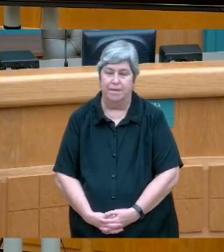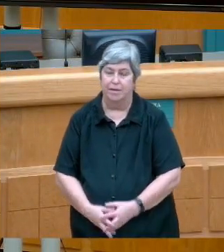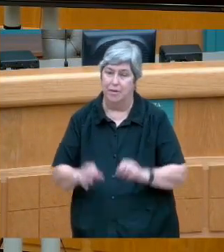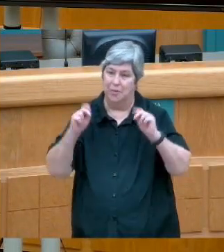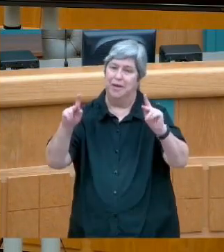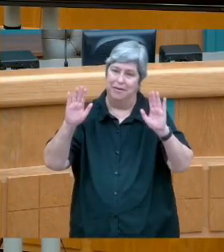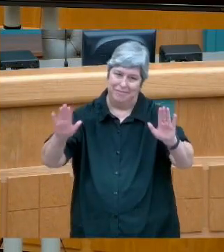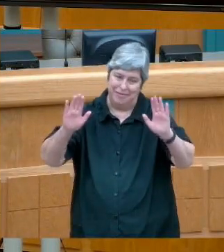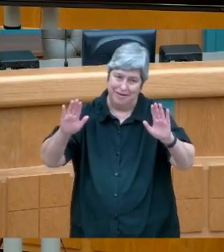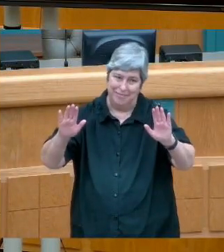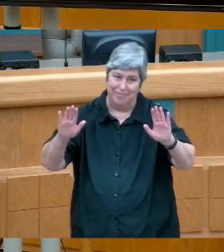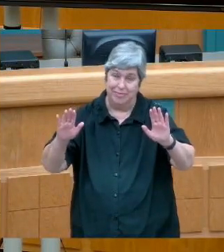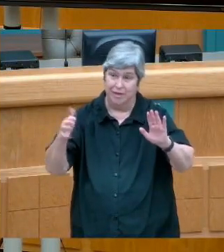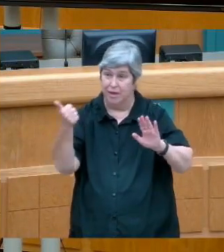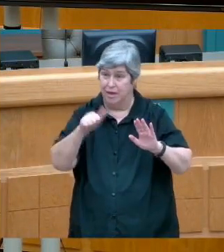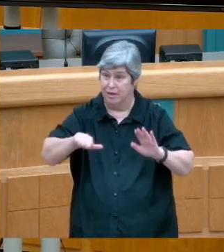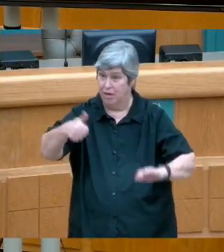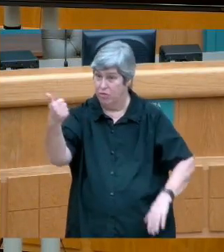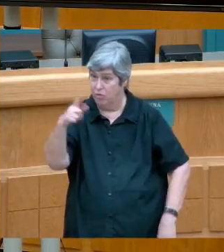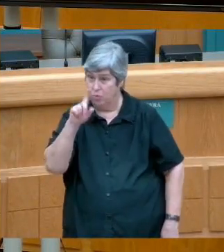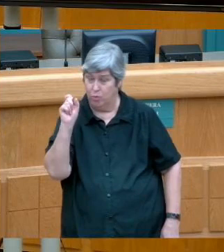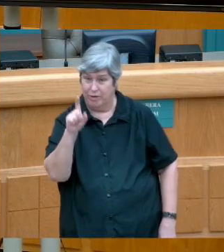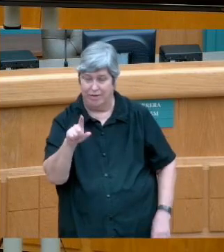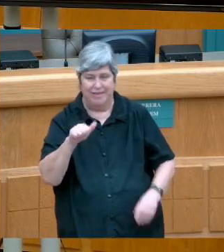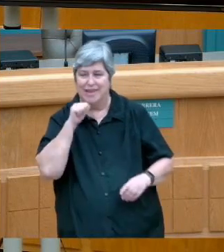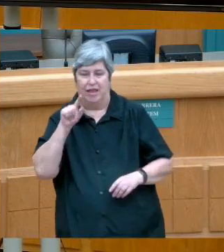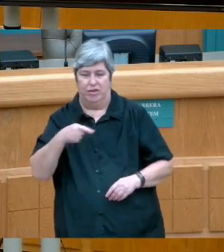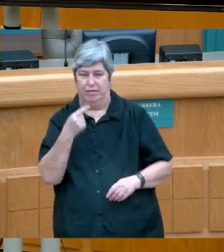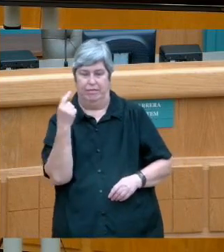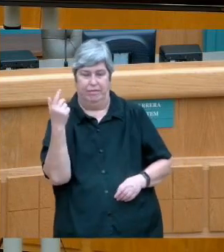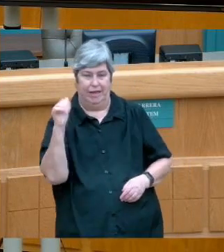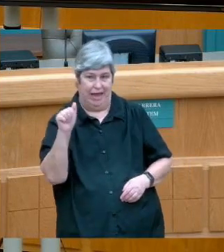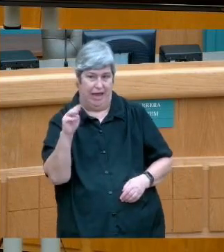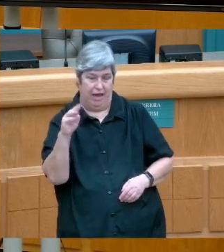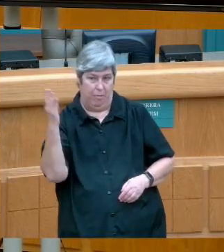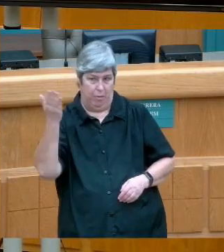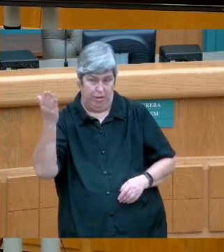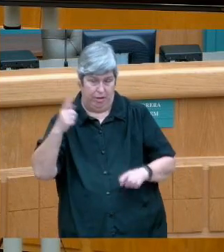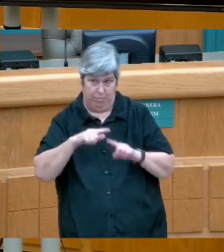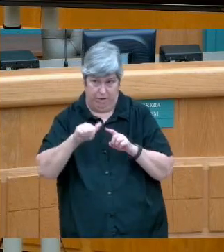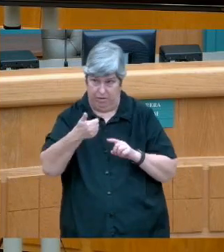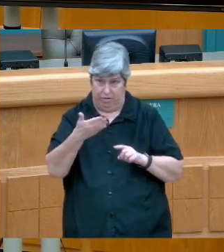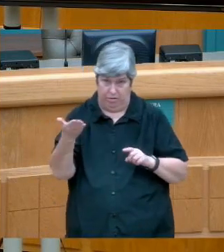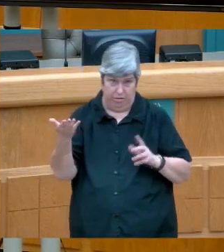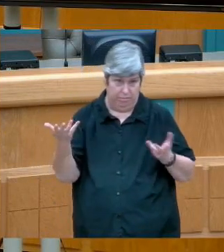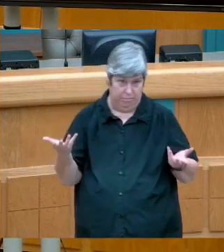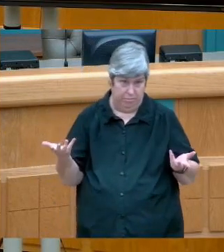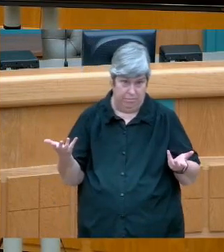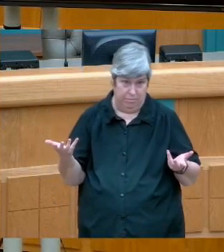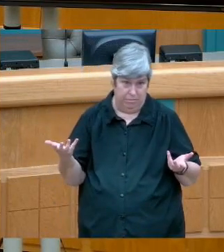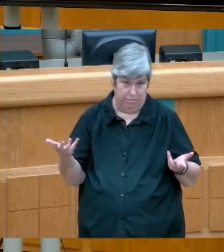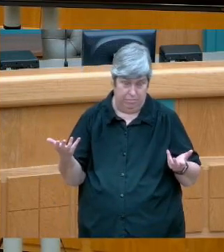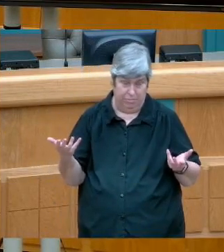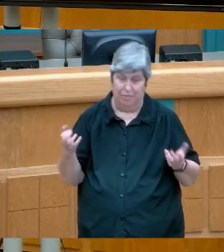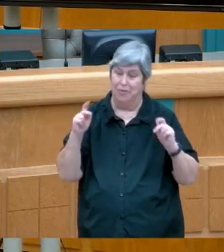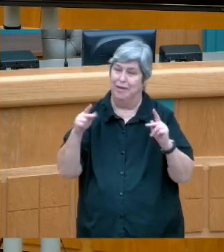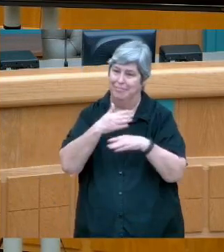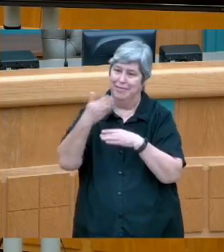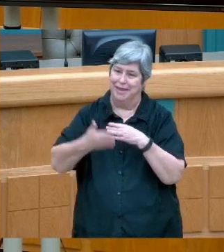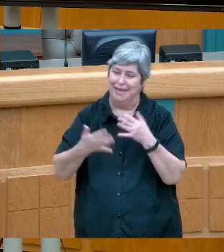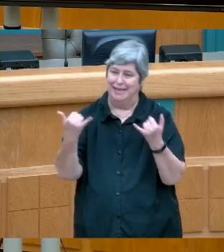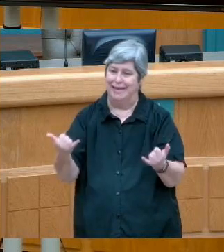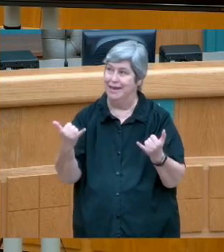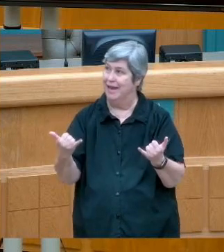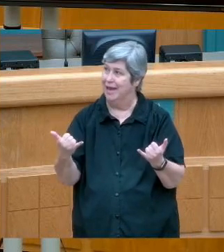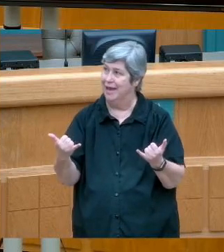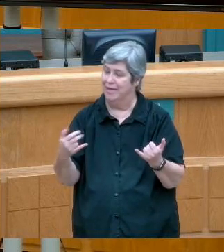Okay, great. Are there any other questions beyond the A&M's presentation? Okay, well, that concludes our